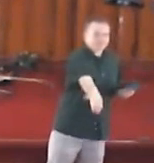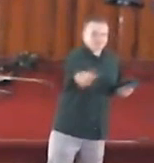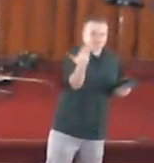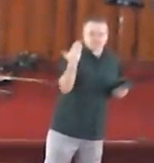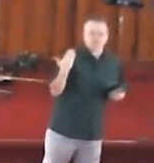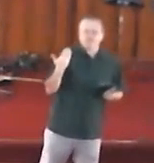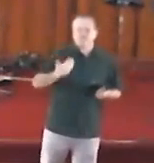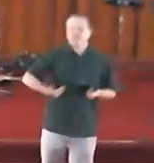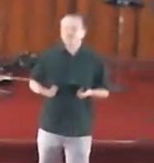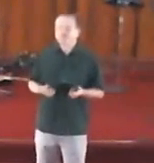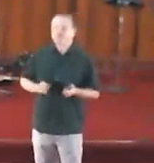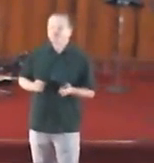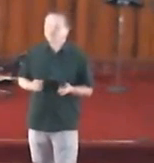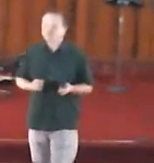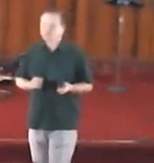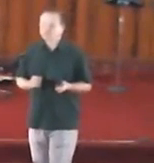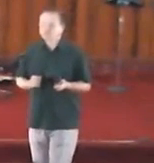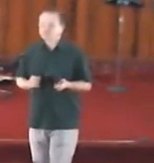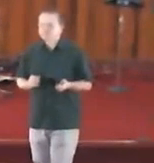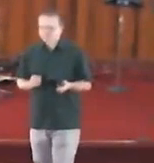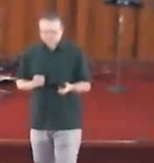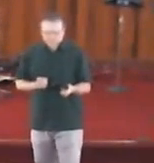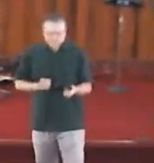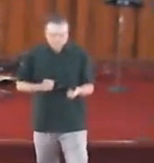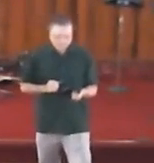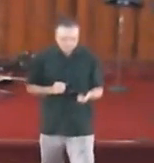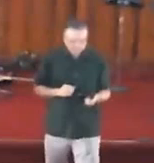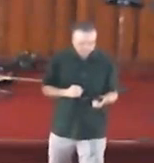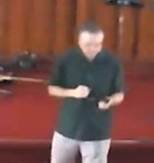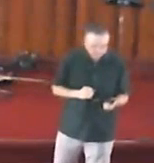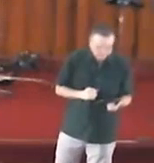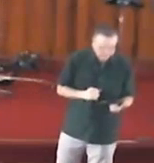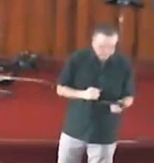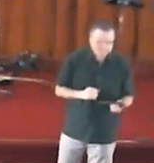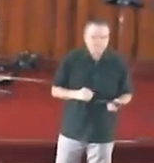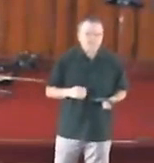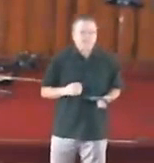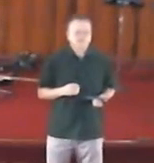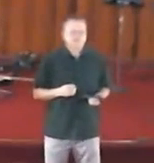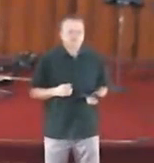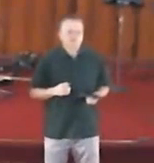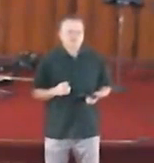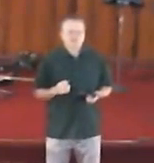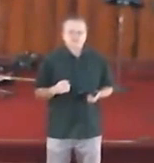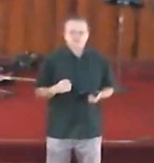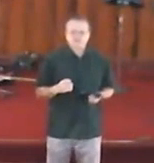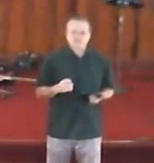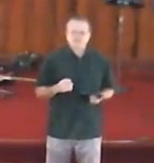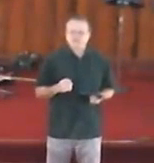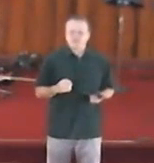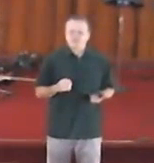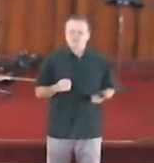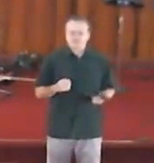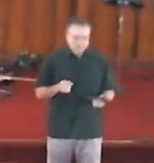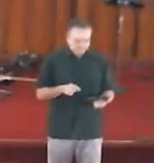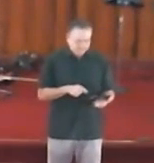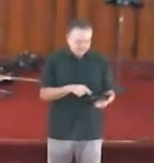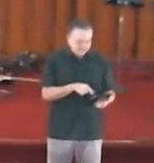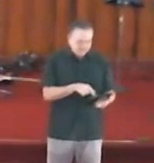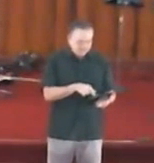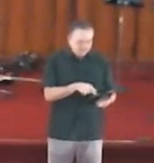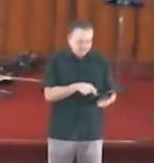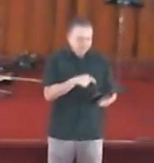la resurrección de Jesús. This means repentance of sin, but also that they would participate in the death and resurrection of